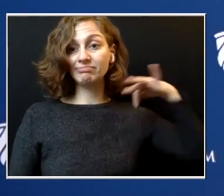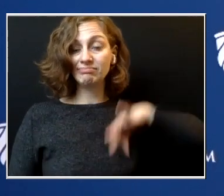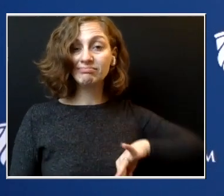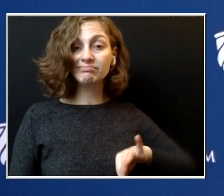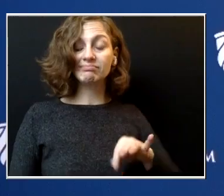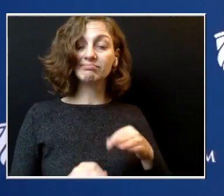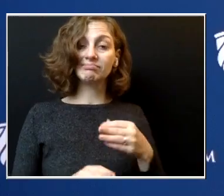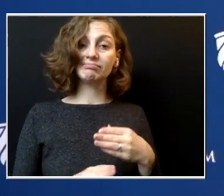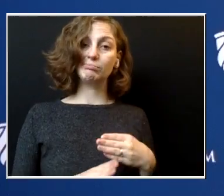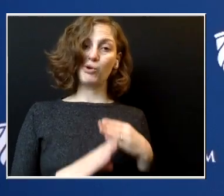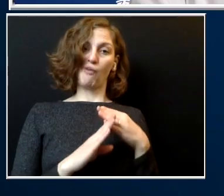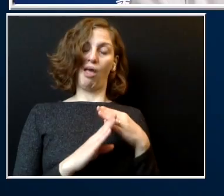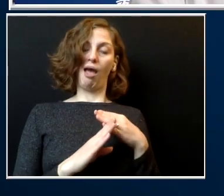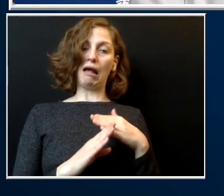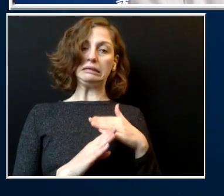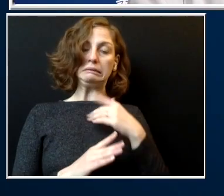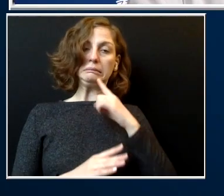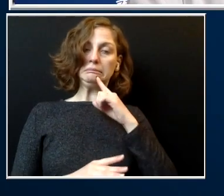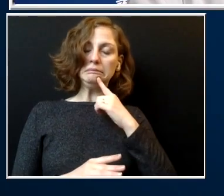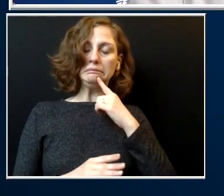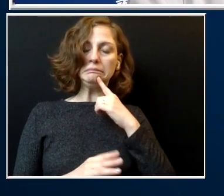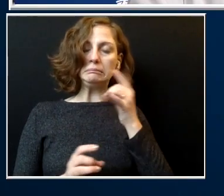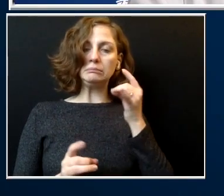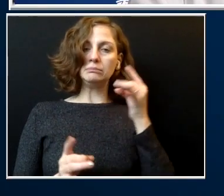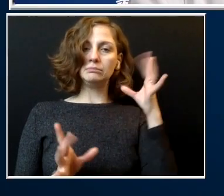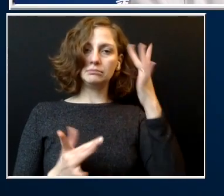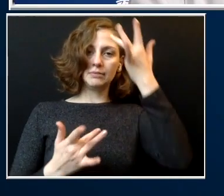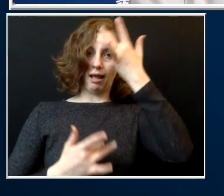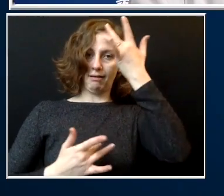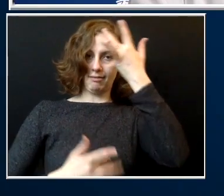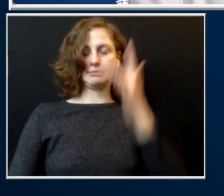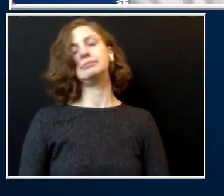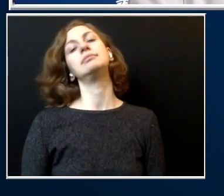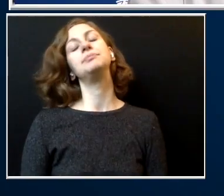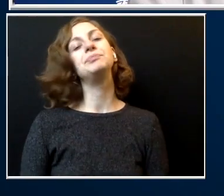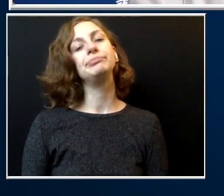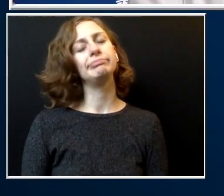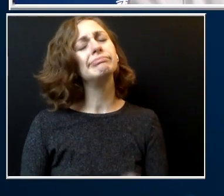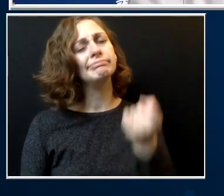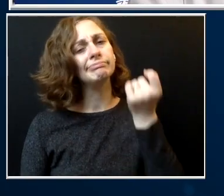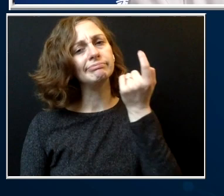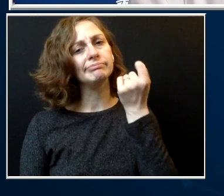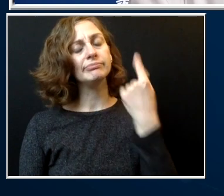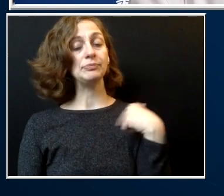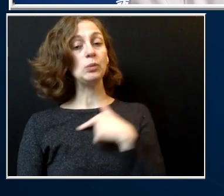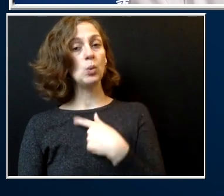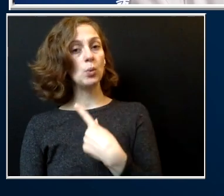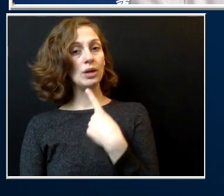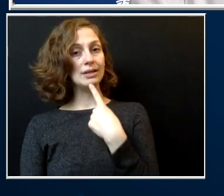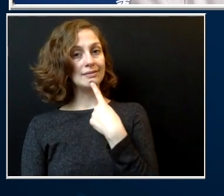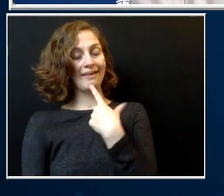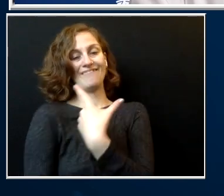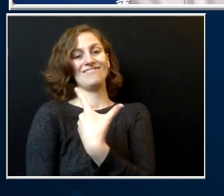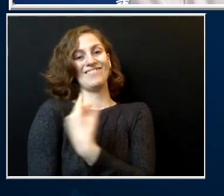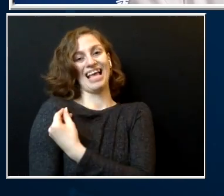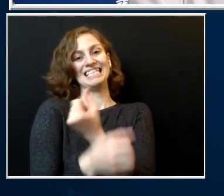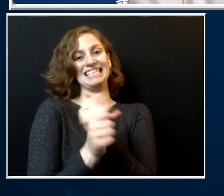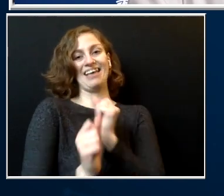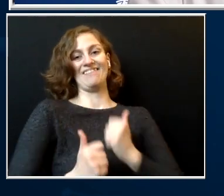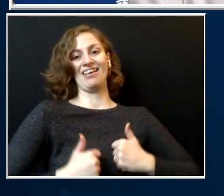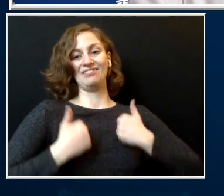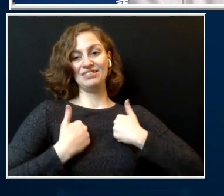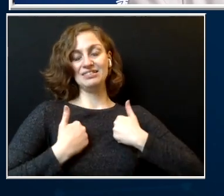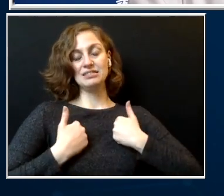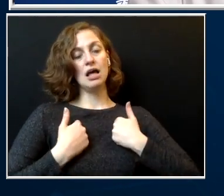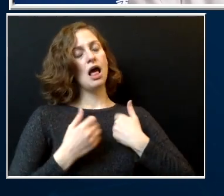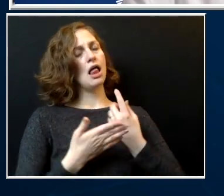and going to the hospital. Yeah, I think that makes sense. Now, we say that vaccines save lives, and last week the World Health Organization put a